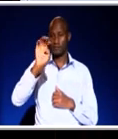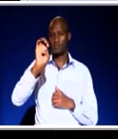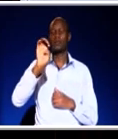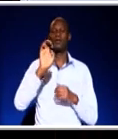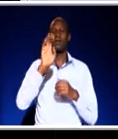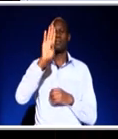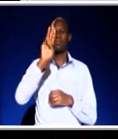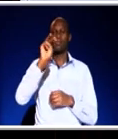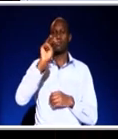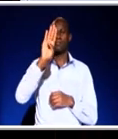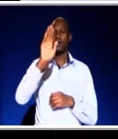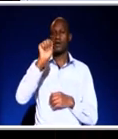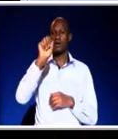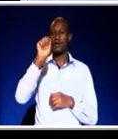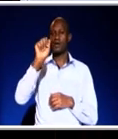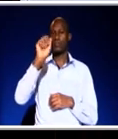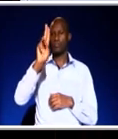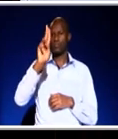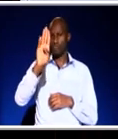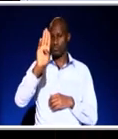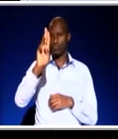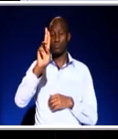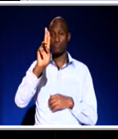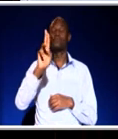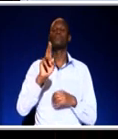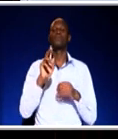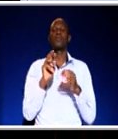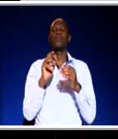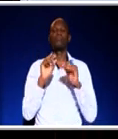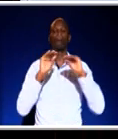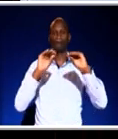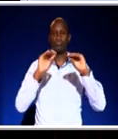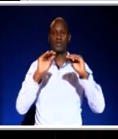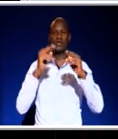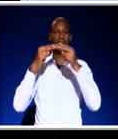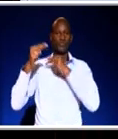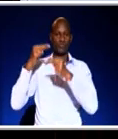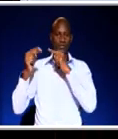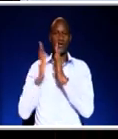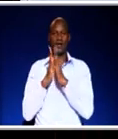presenting to you History and Government program.